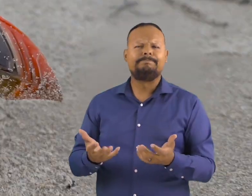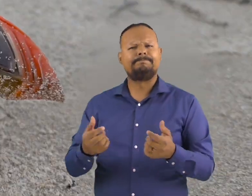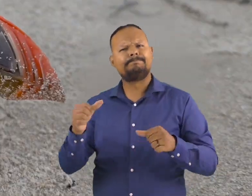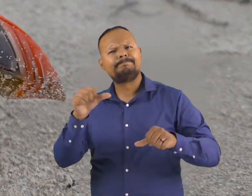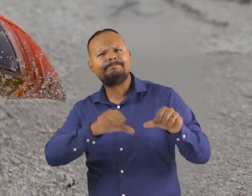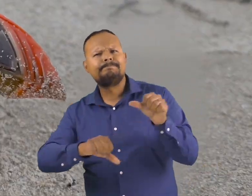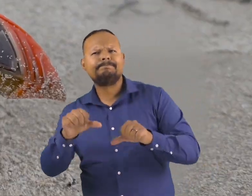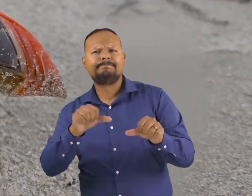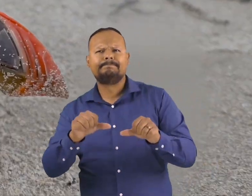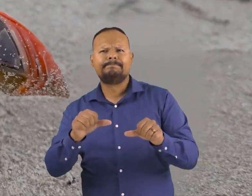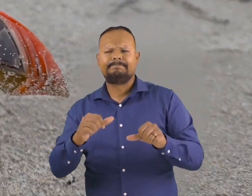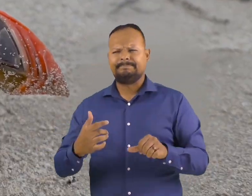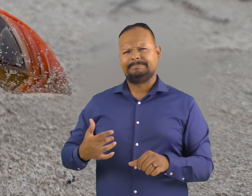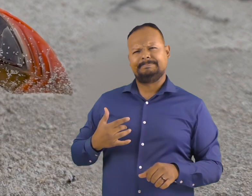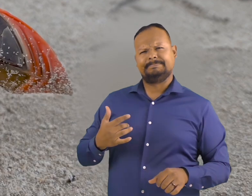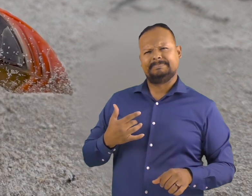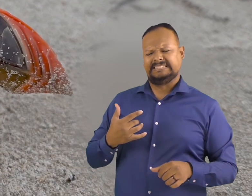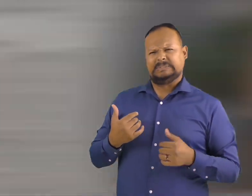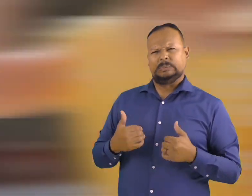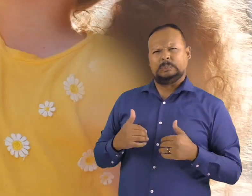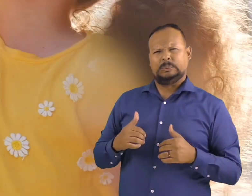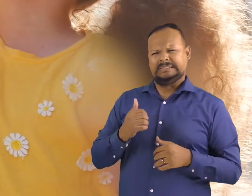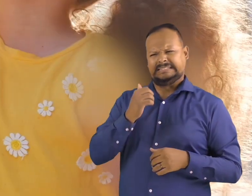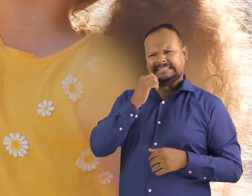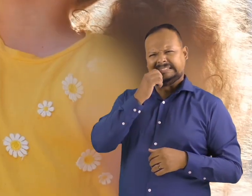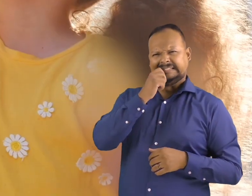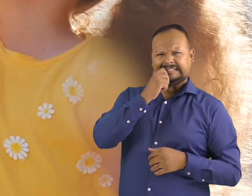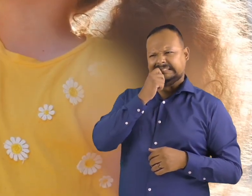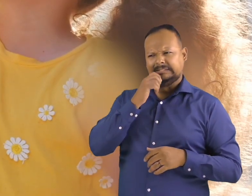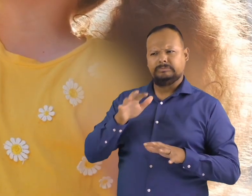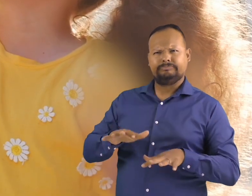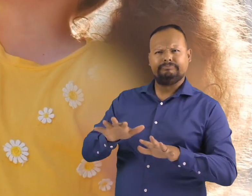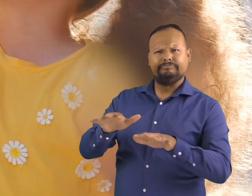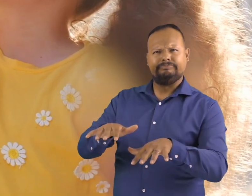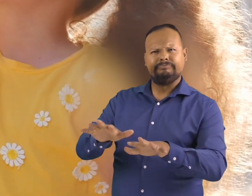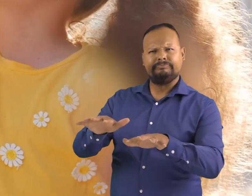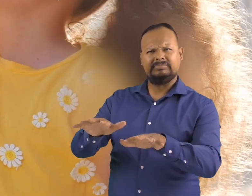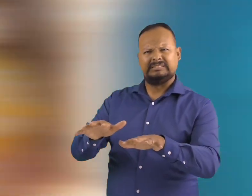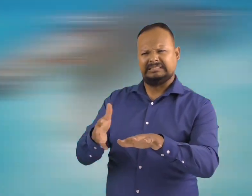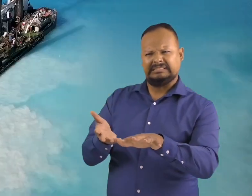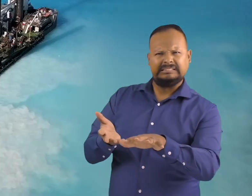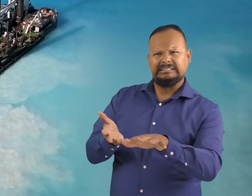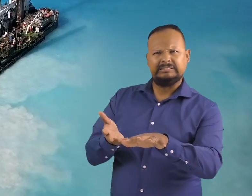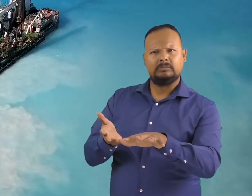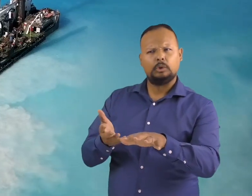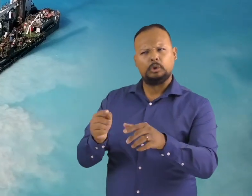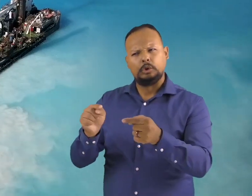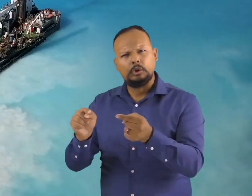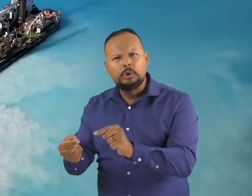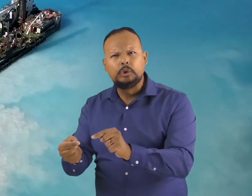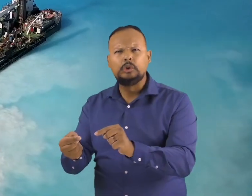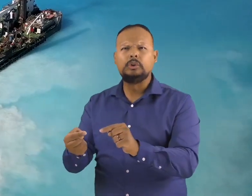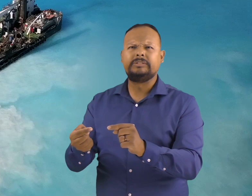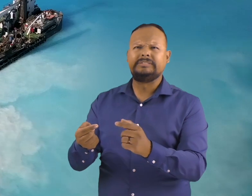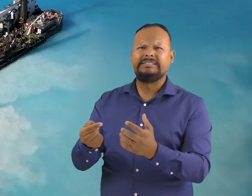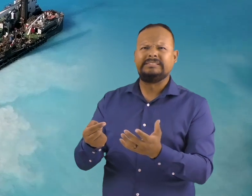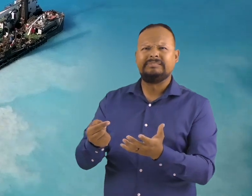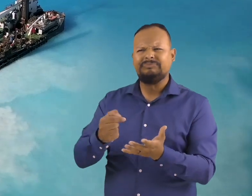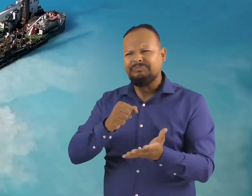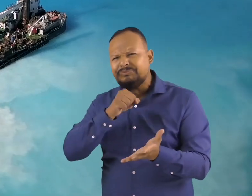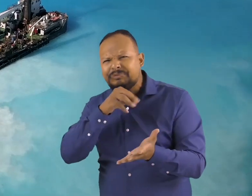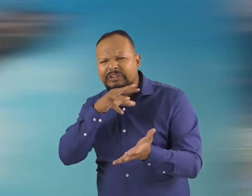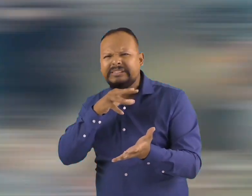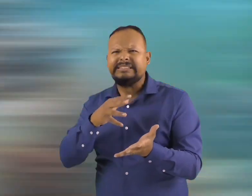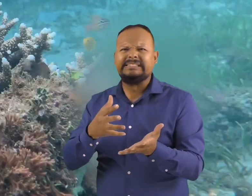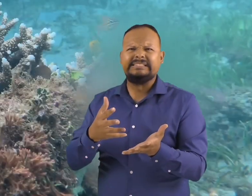oceans are in crisis. Man-made factors like plastic consumption and ocean mining can cause a